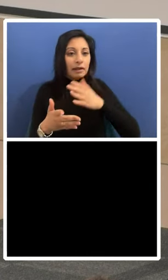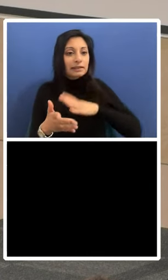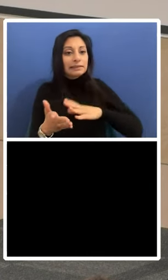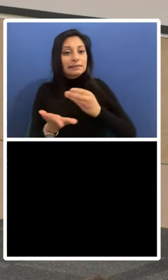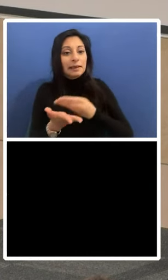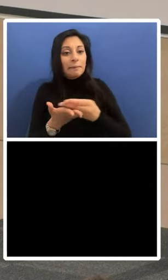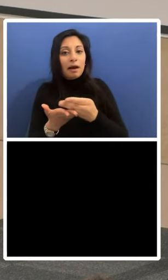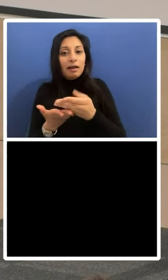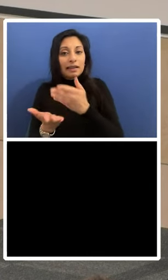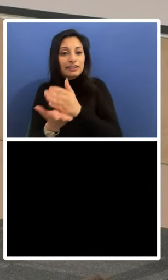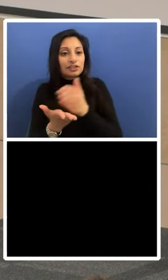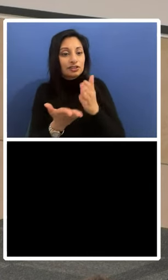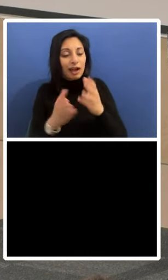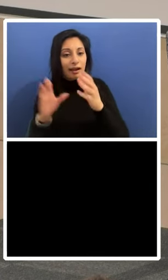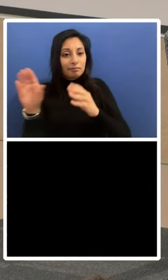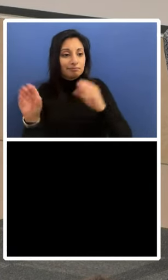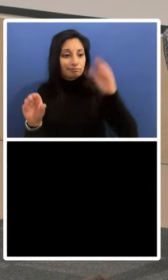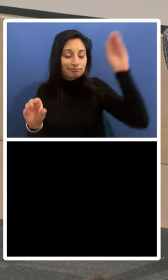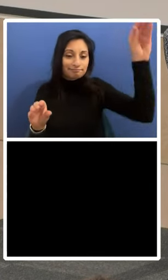Okay, there's a question in the blue jacket